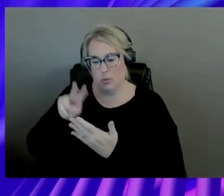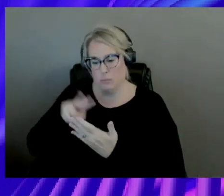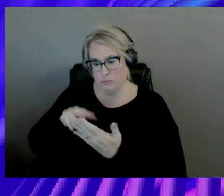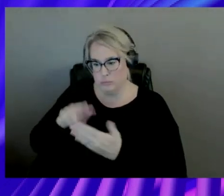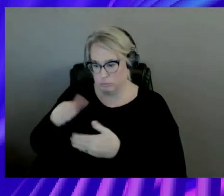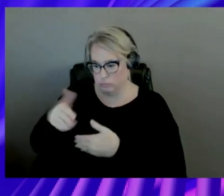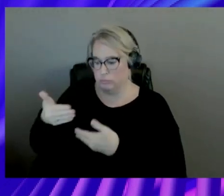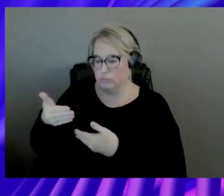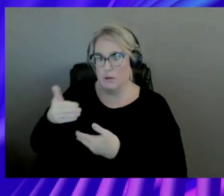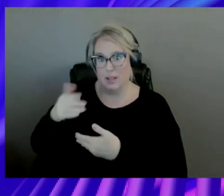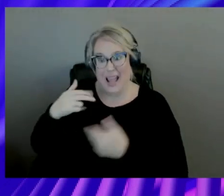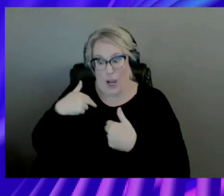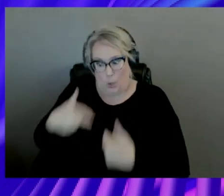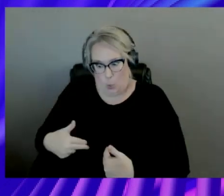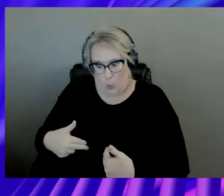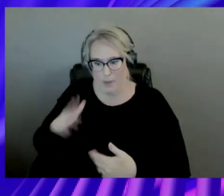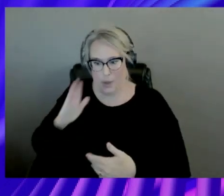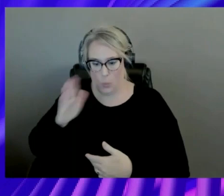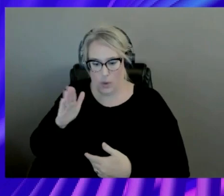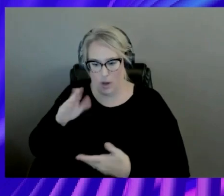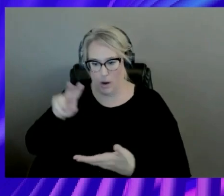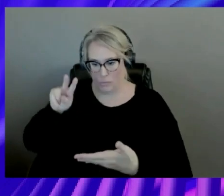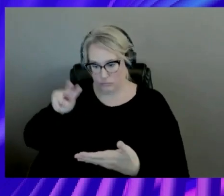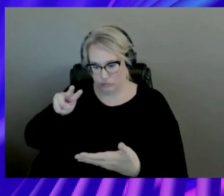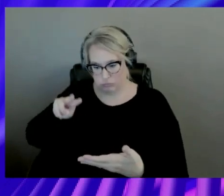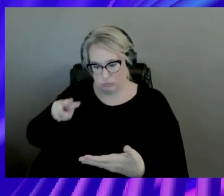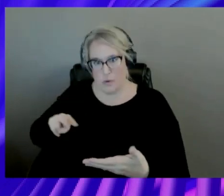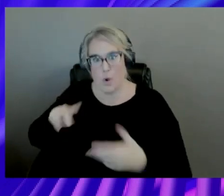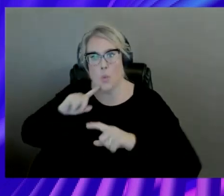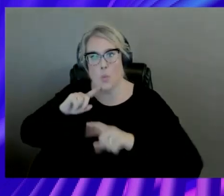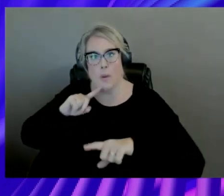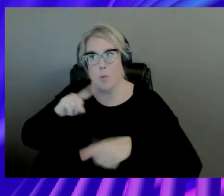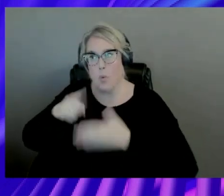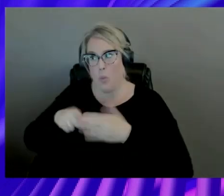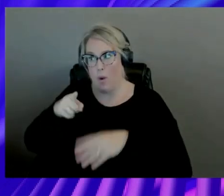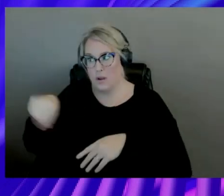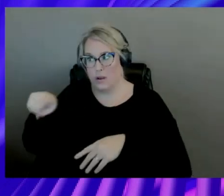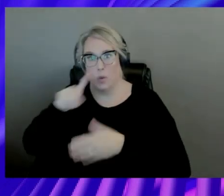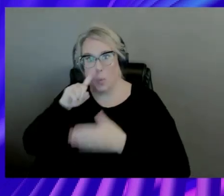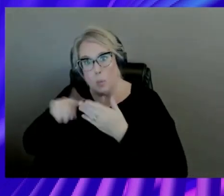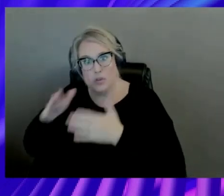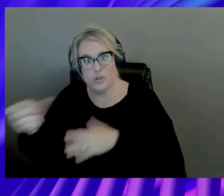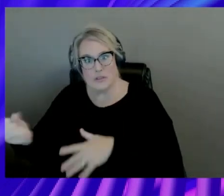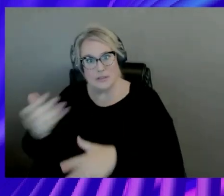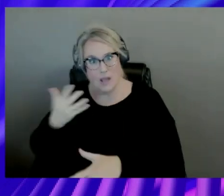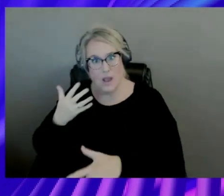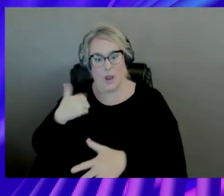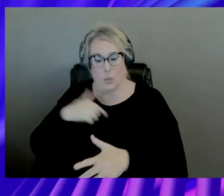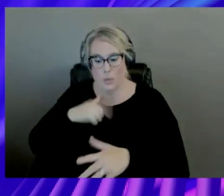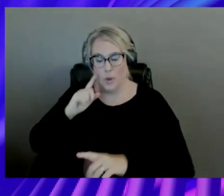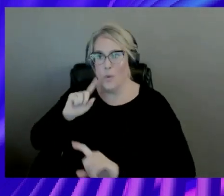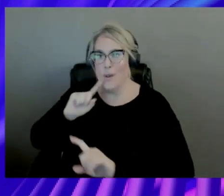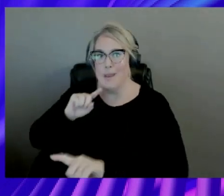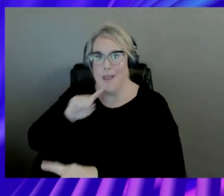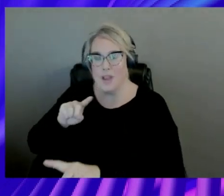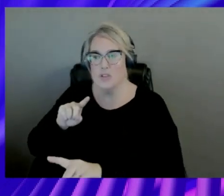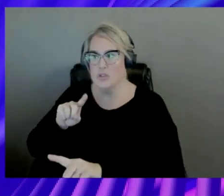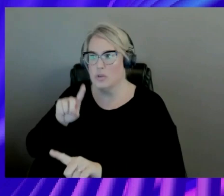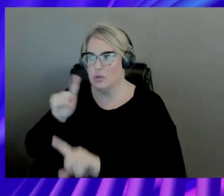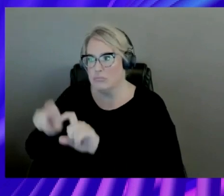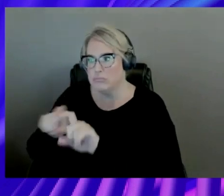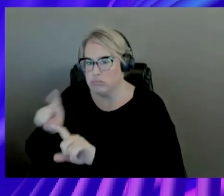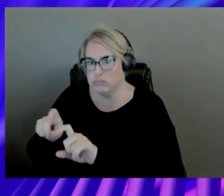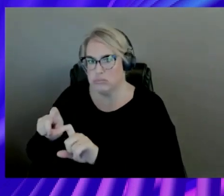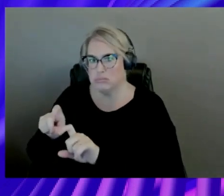human sits there, reads the report, what you guys send in, and we'll answer back with questions. Here's a